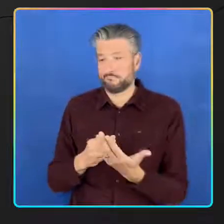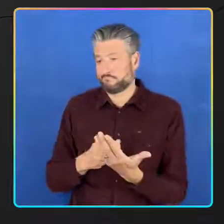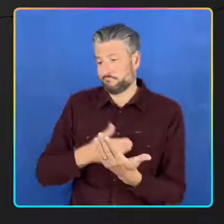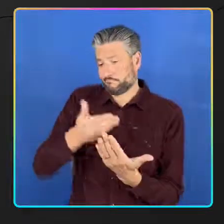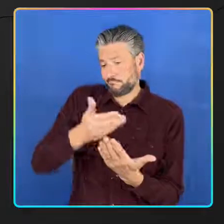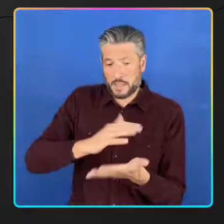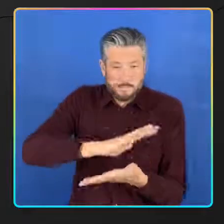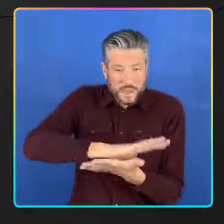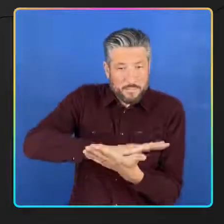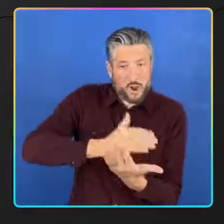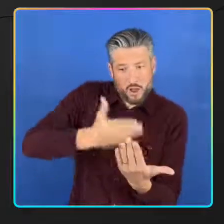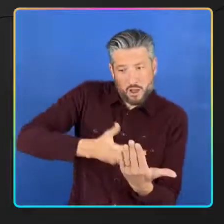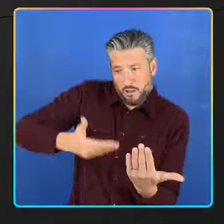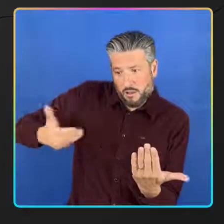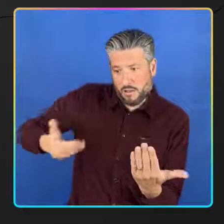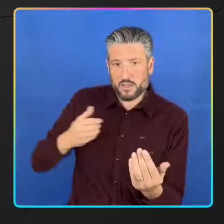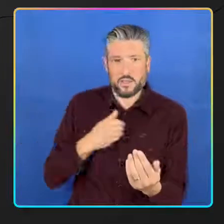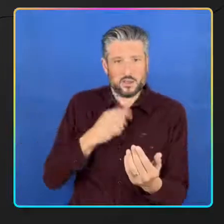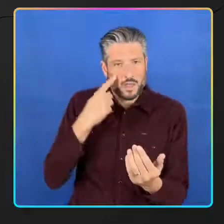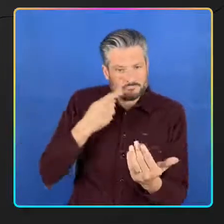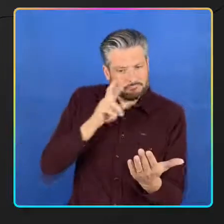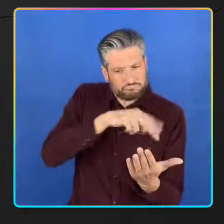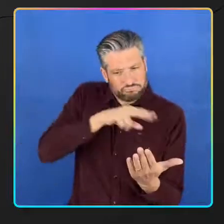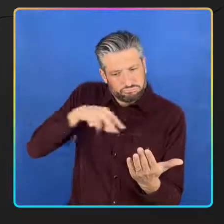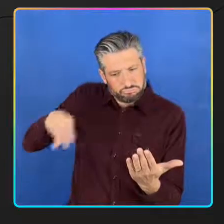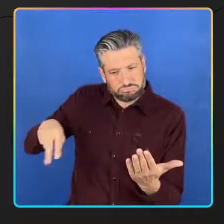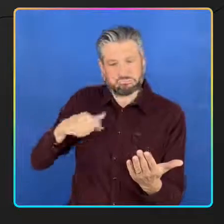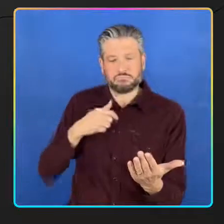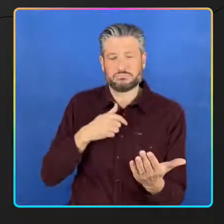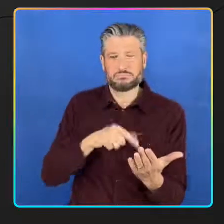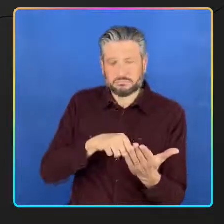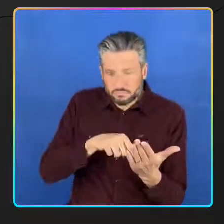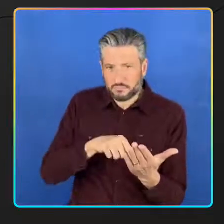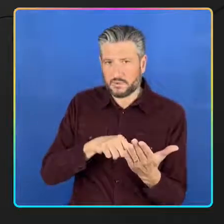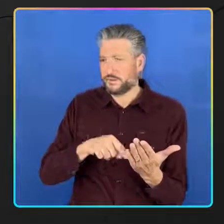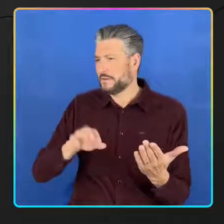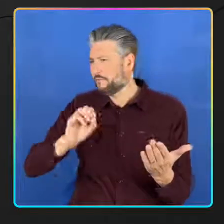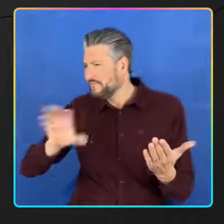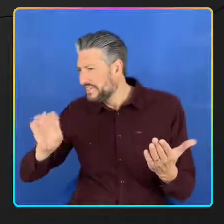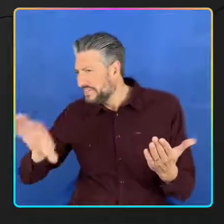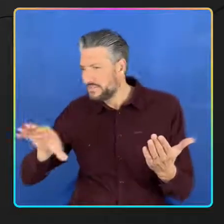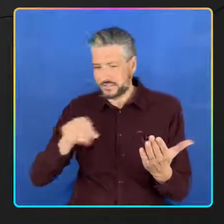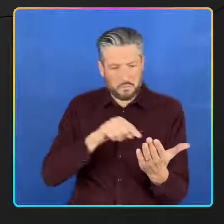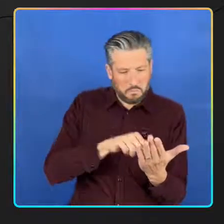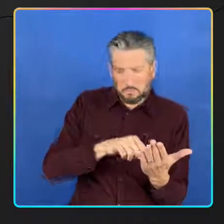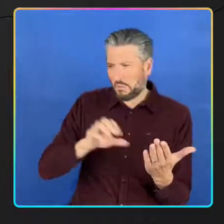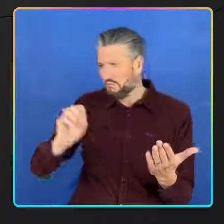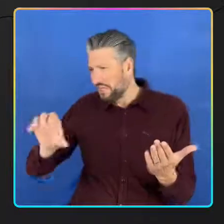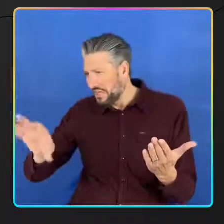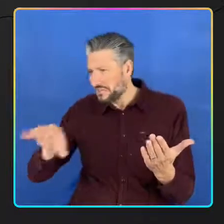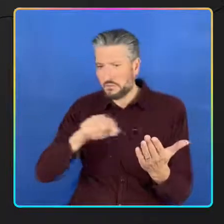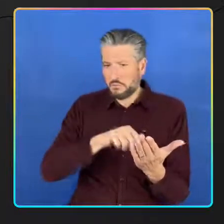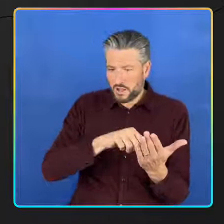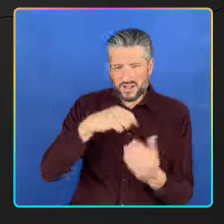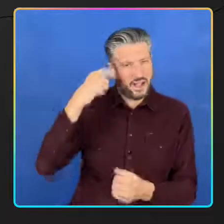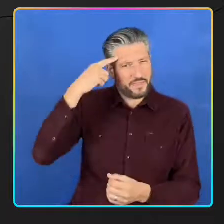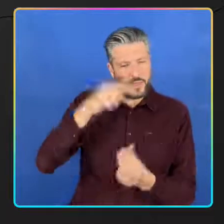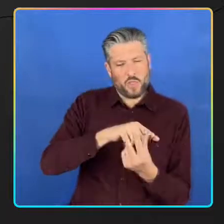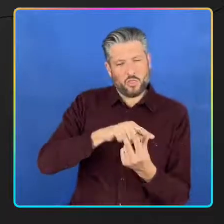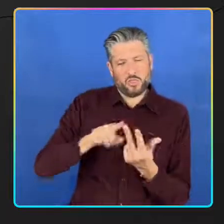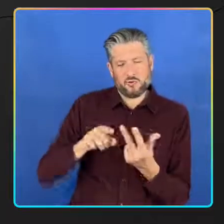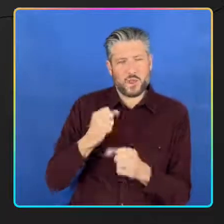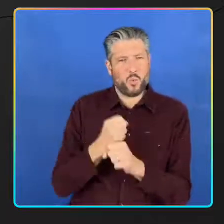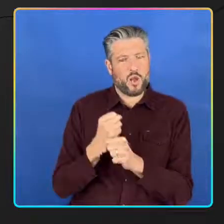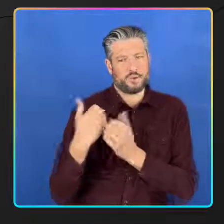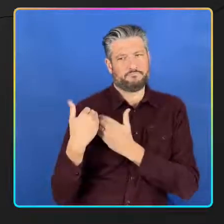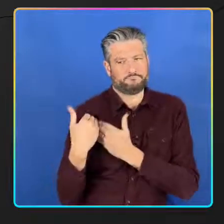the documentation. So that would be like, that's probably of the 3 pillars, that's probably where I spend most of my time, is